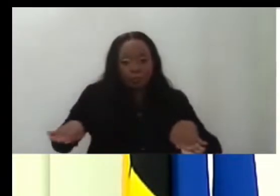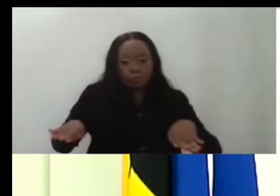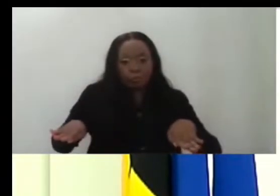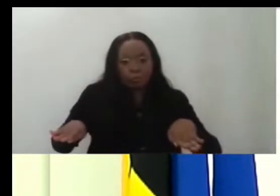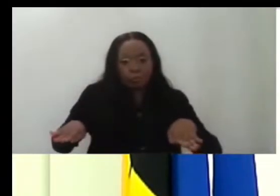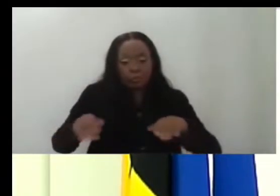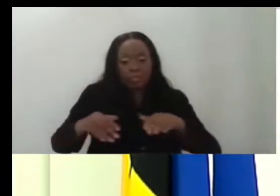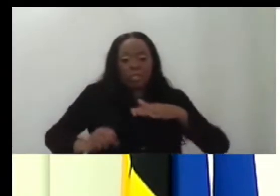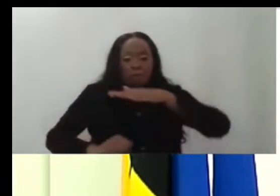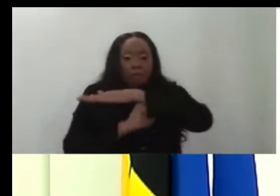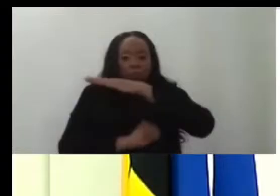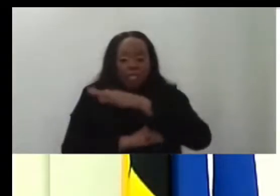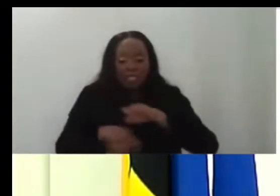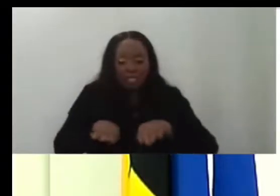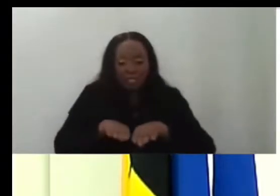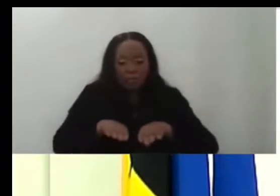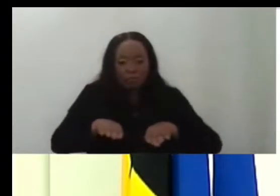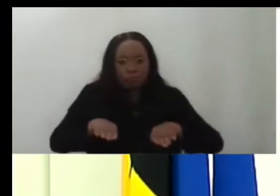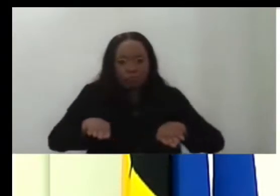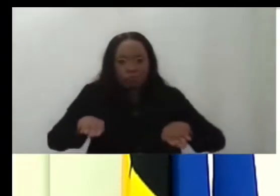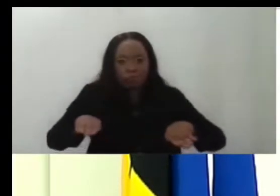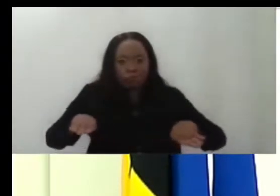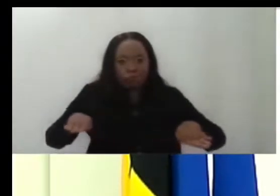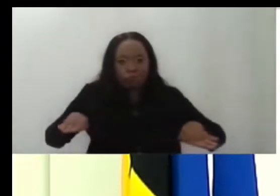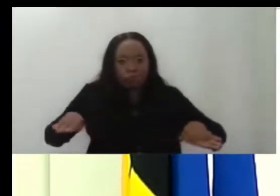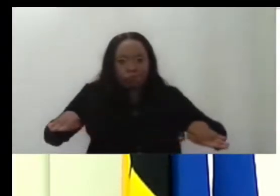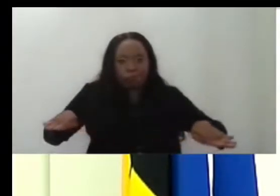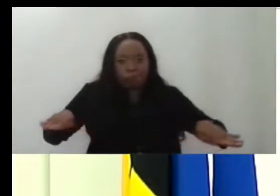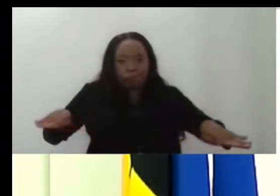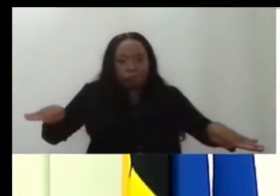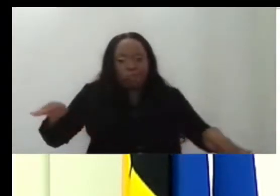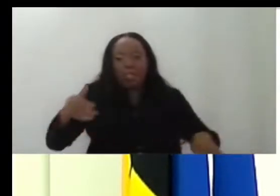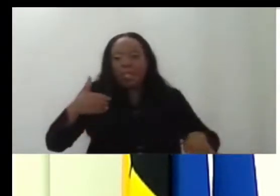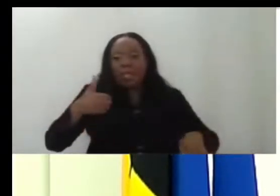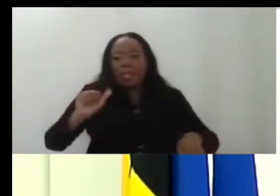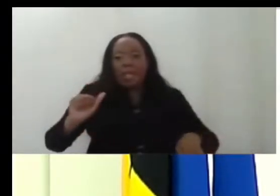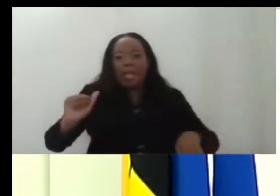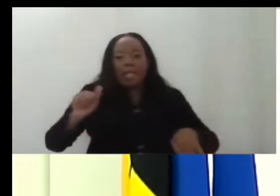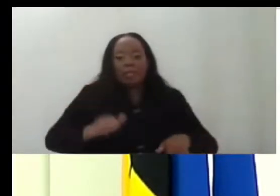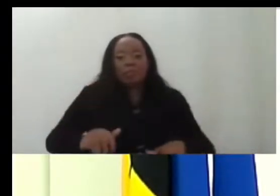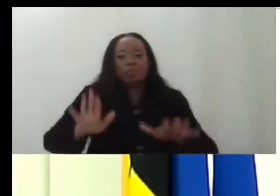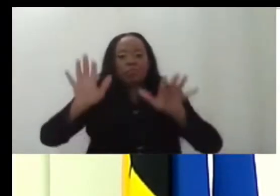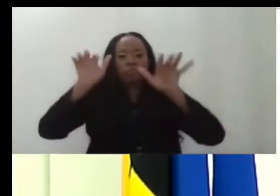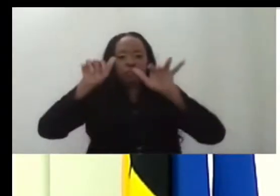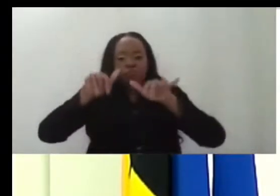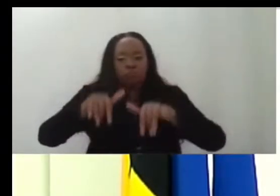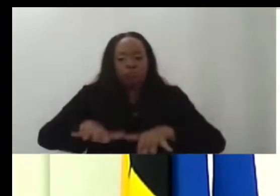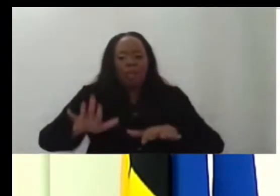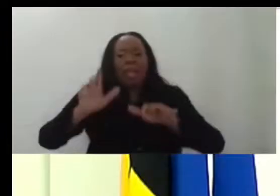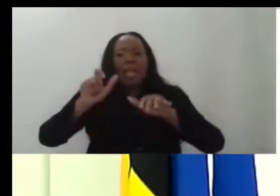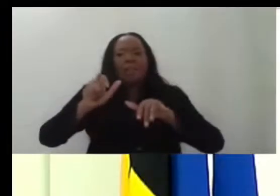that triangle bigger. So that means that any wave or wave energy has more to try to push at.